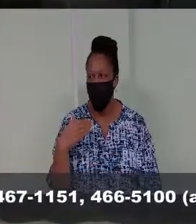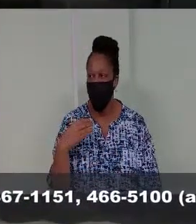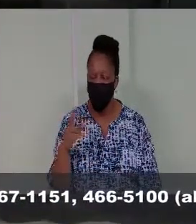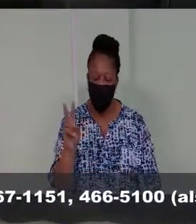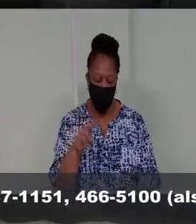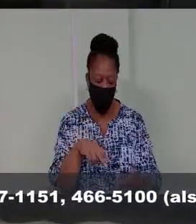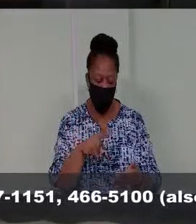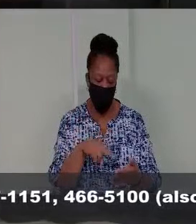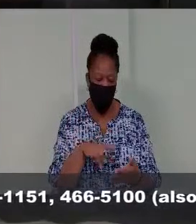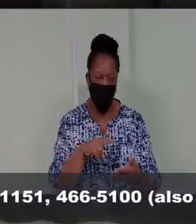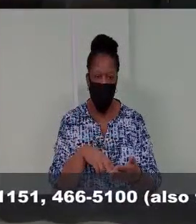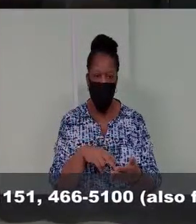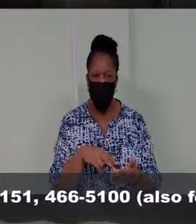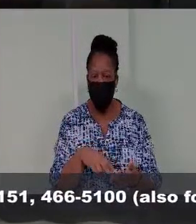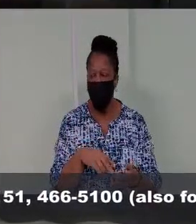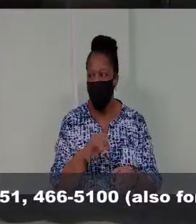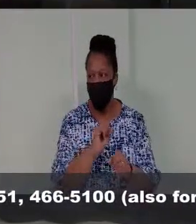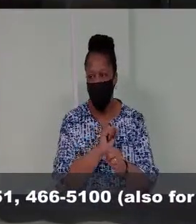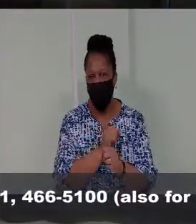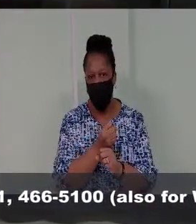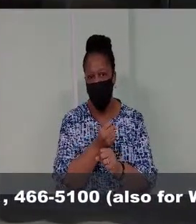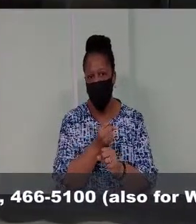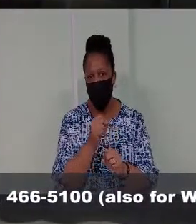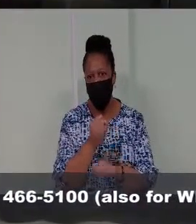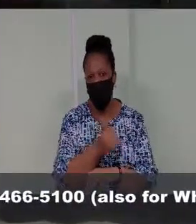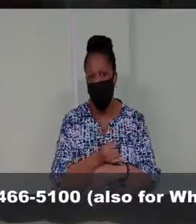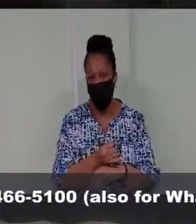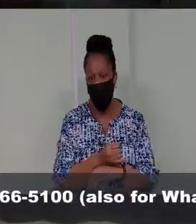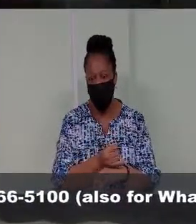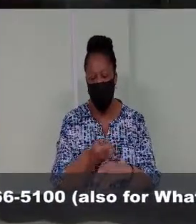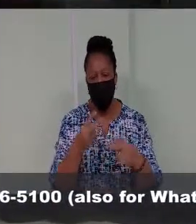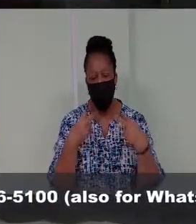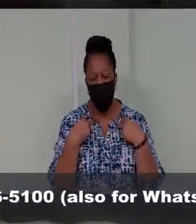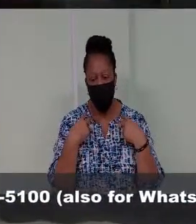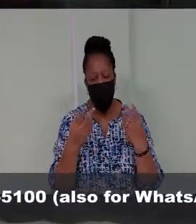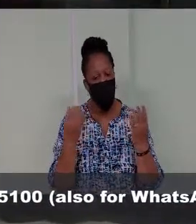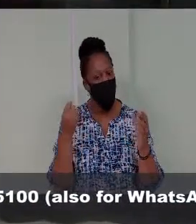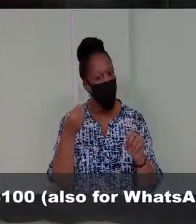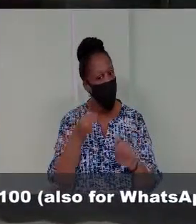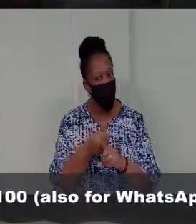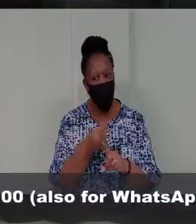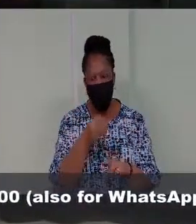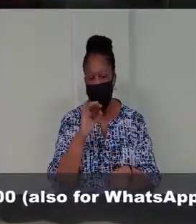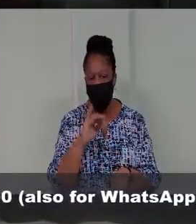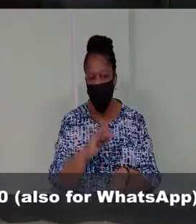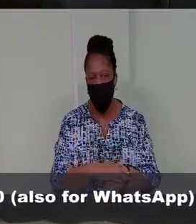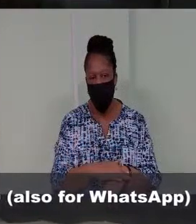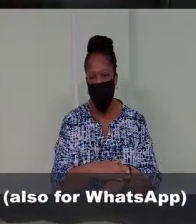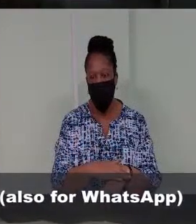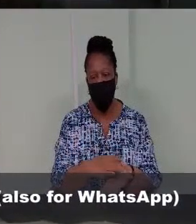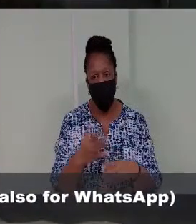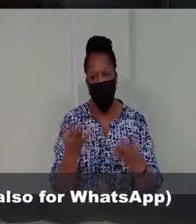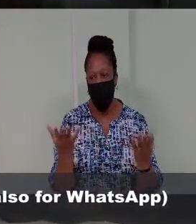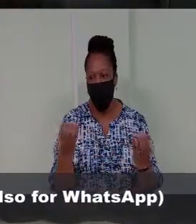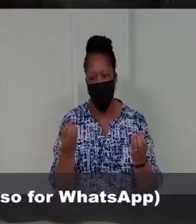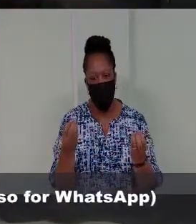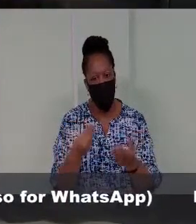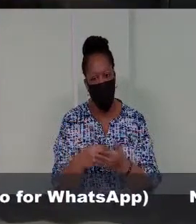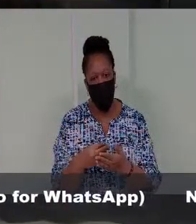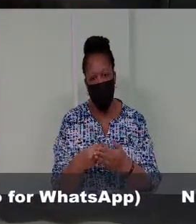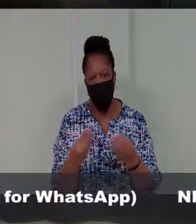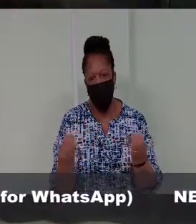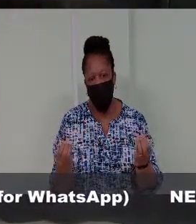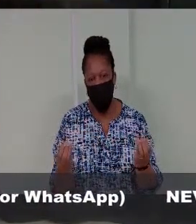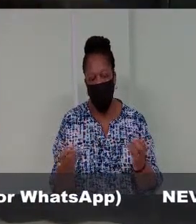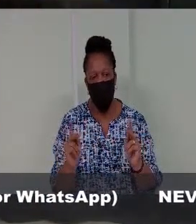shows that lockdowns have a socioeconomic impact on our societies. We have seen economies around the world